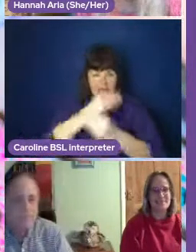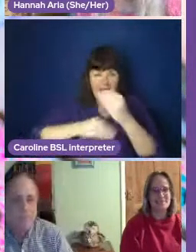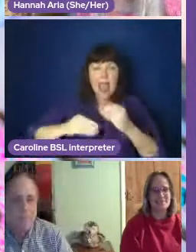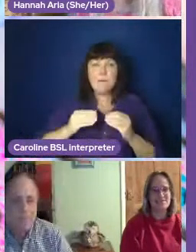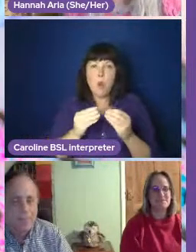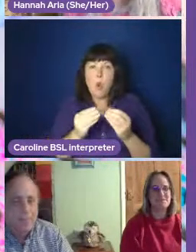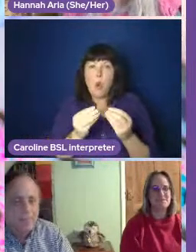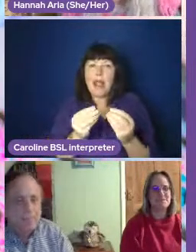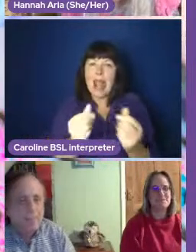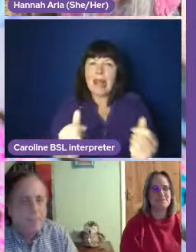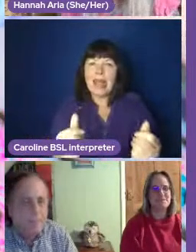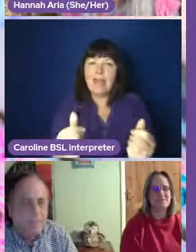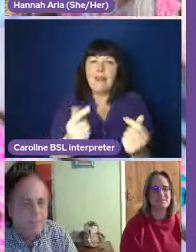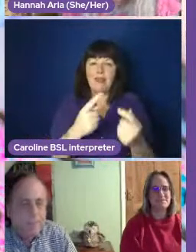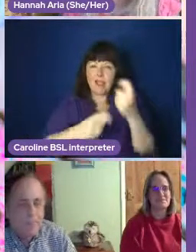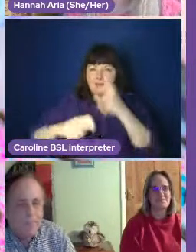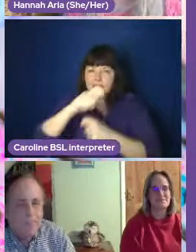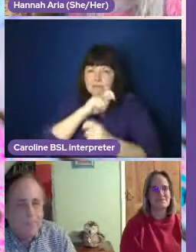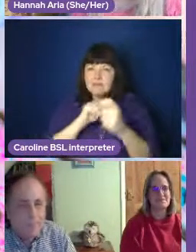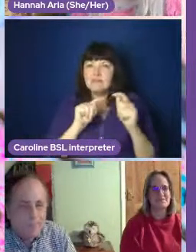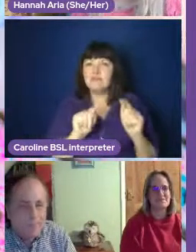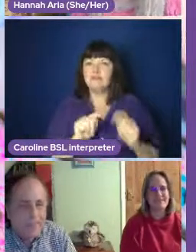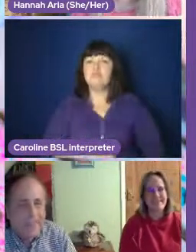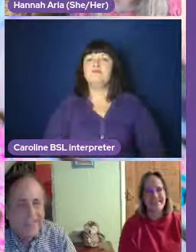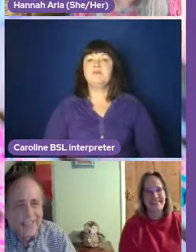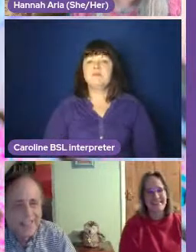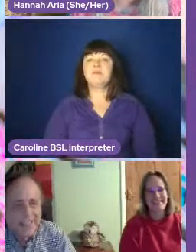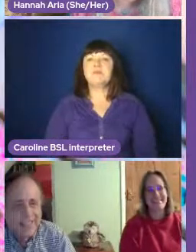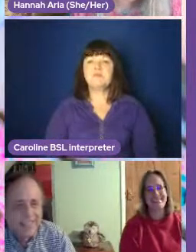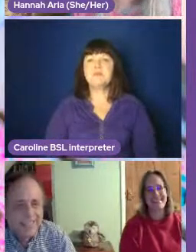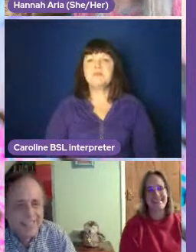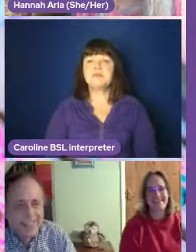organically and scientifically evolved, which is the best way.